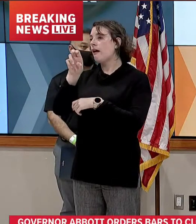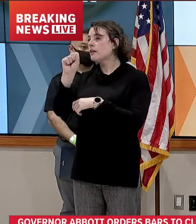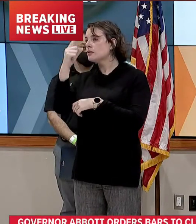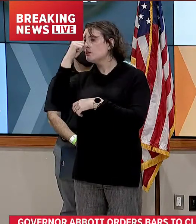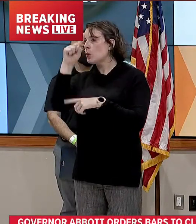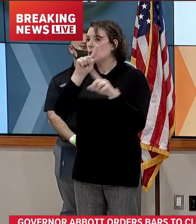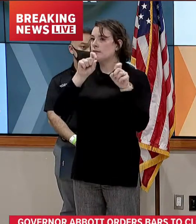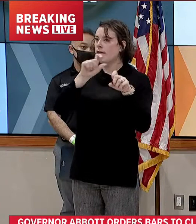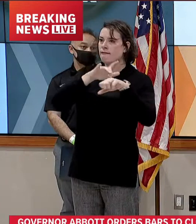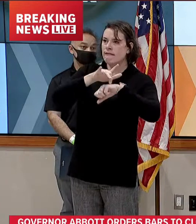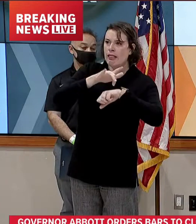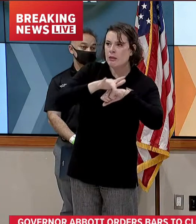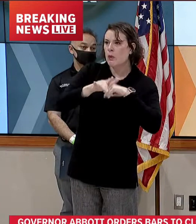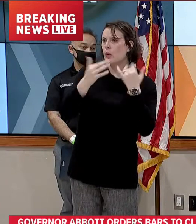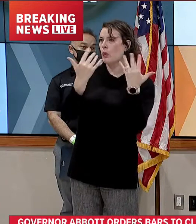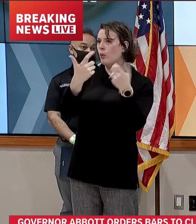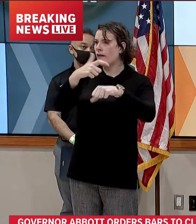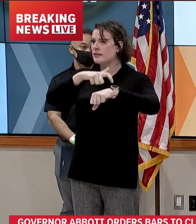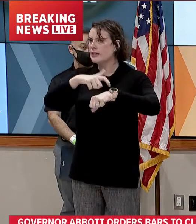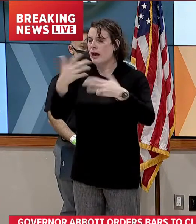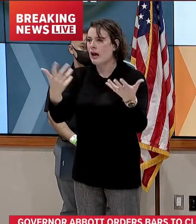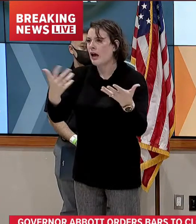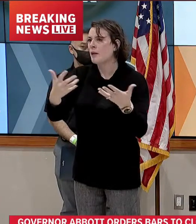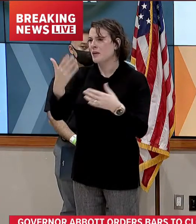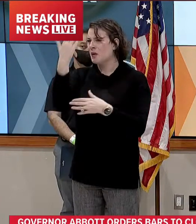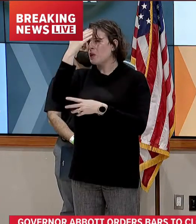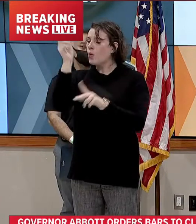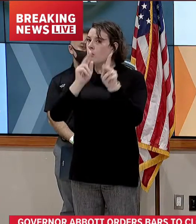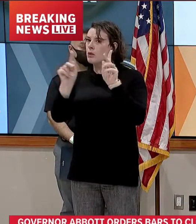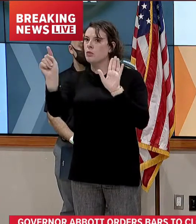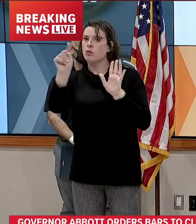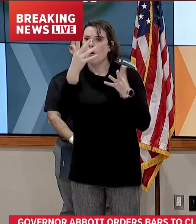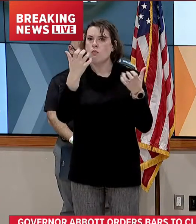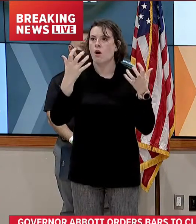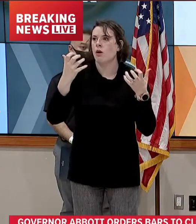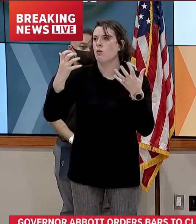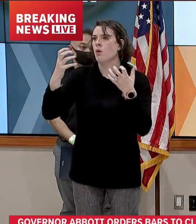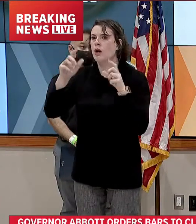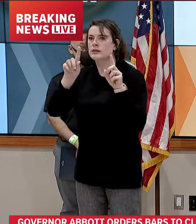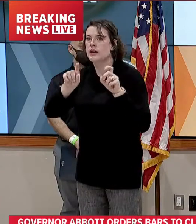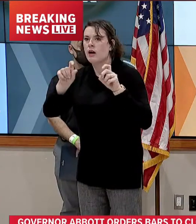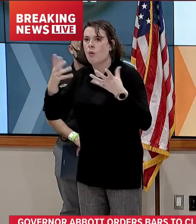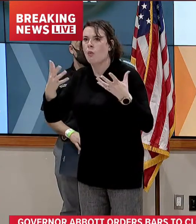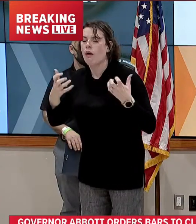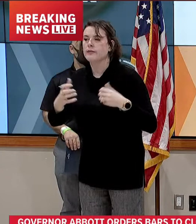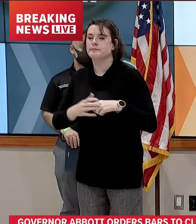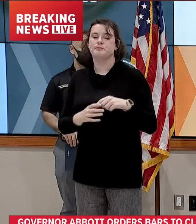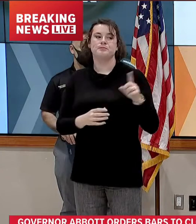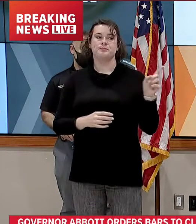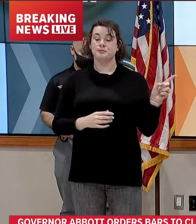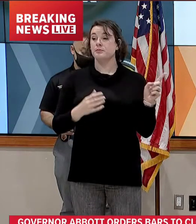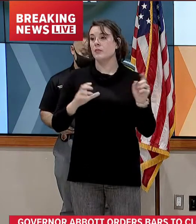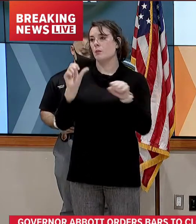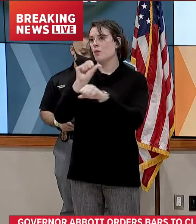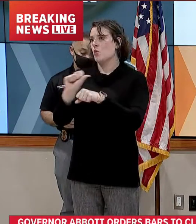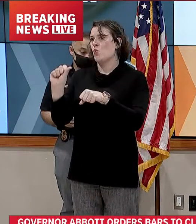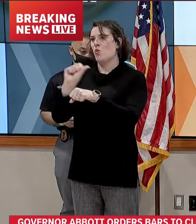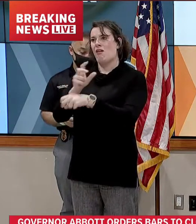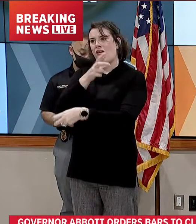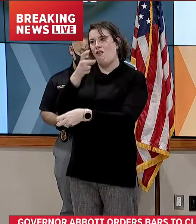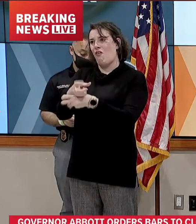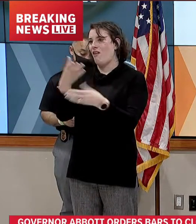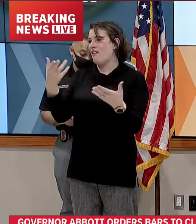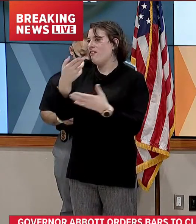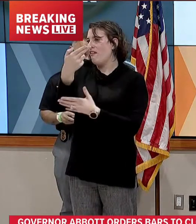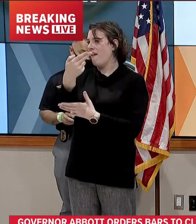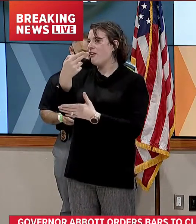know that there seems to be increased interest in people getting tested. We've been working so hard at Harris